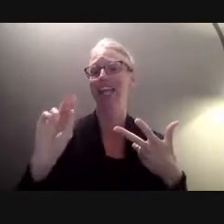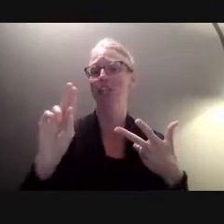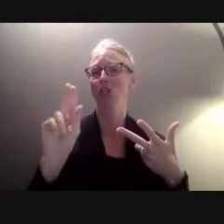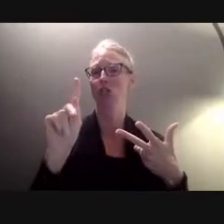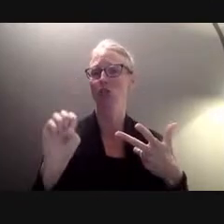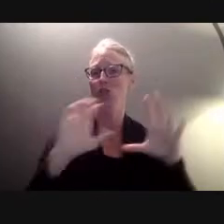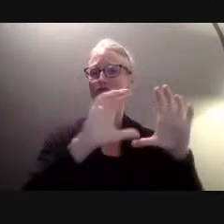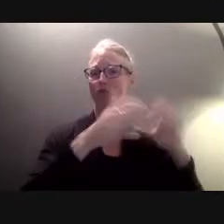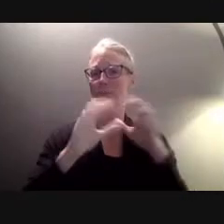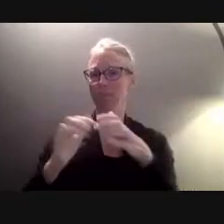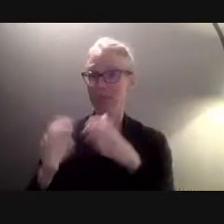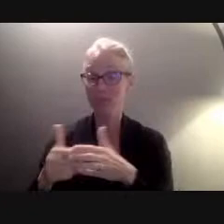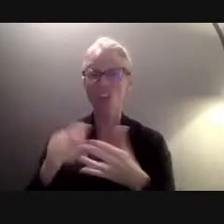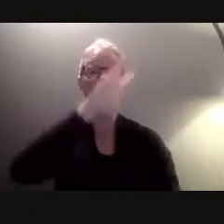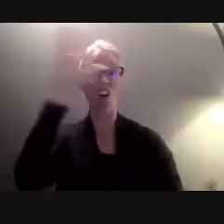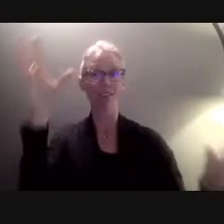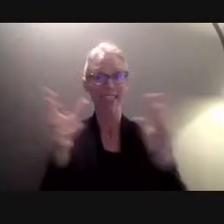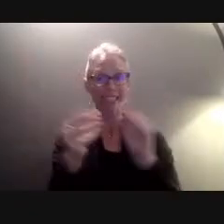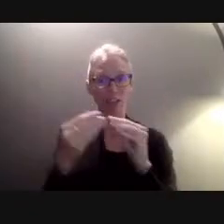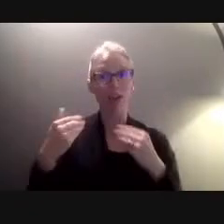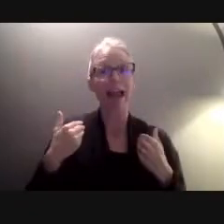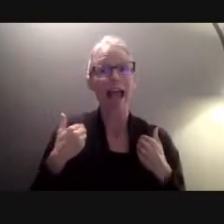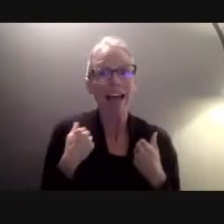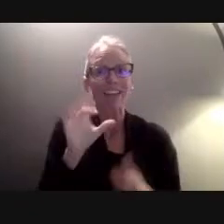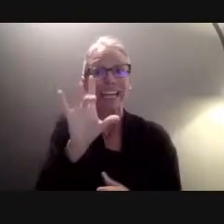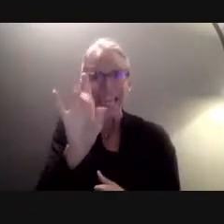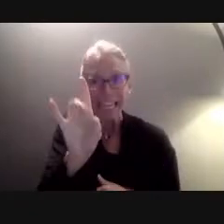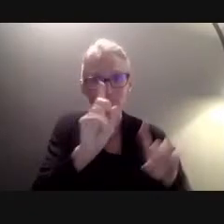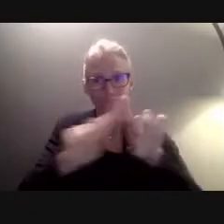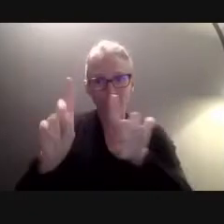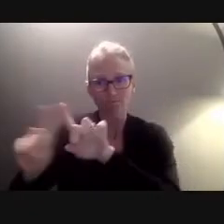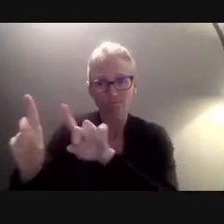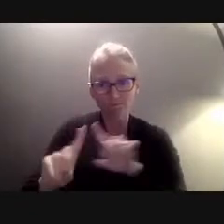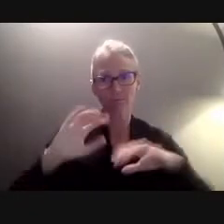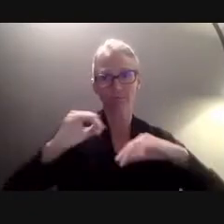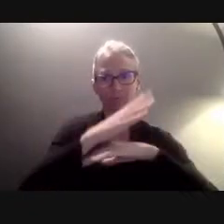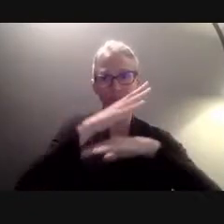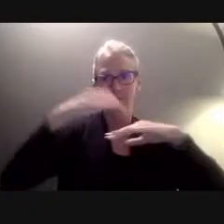Utah is home to 8 distinct tribal nations.